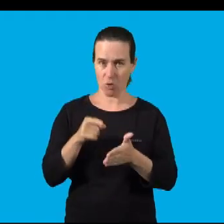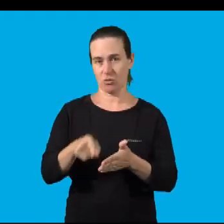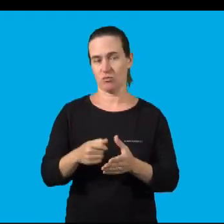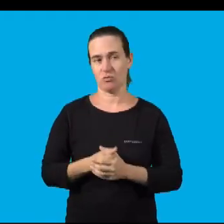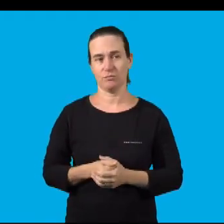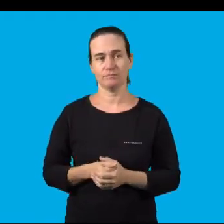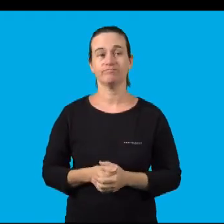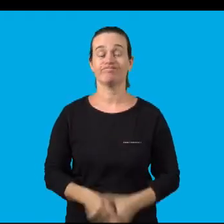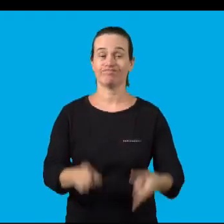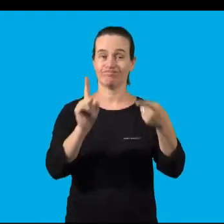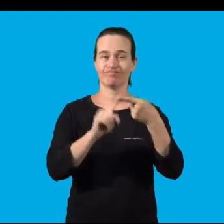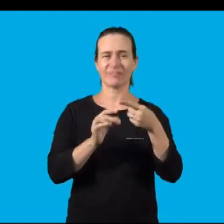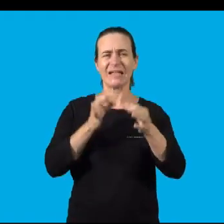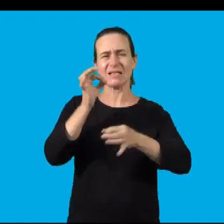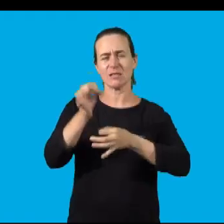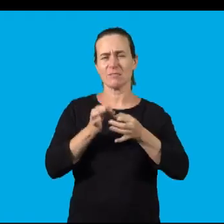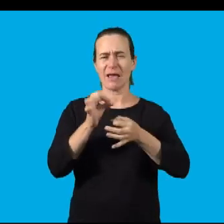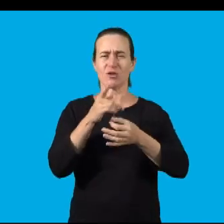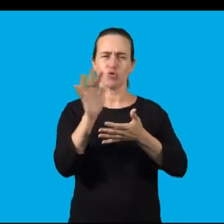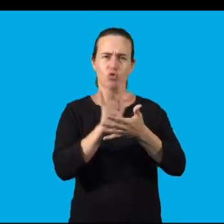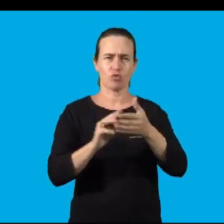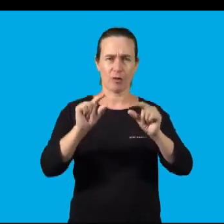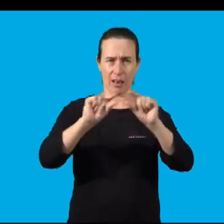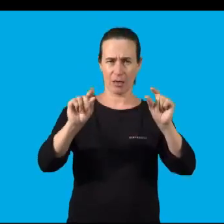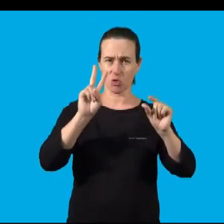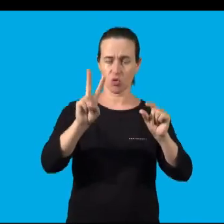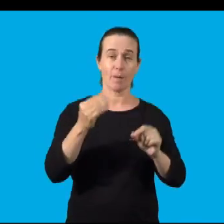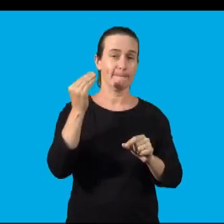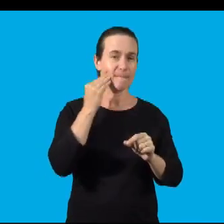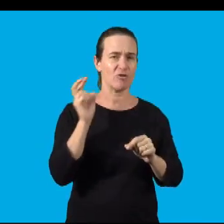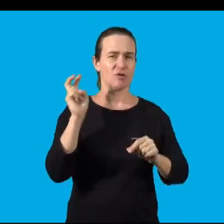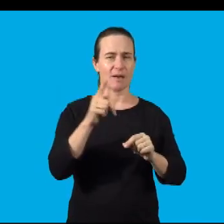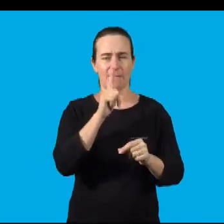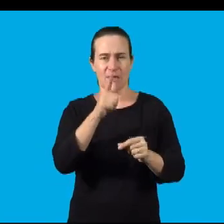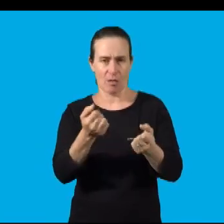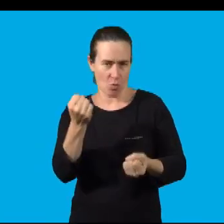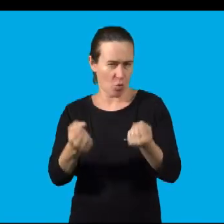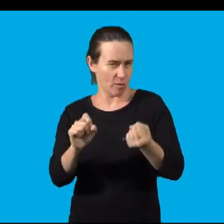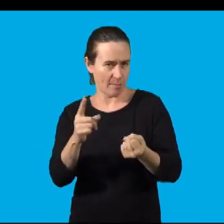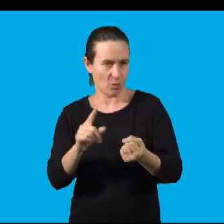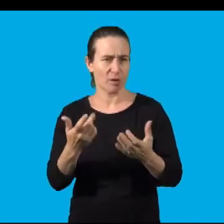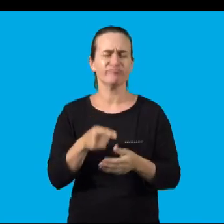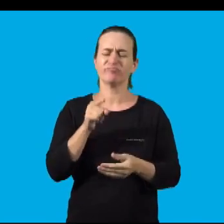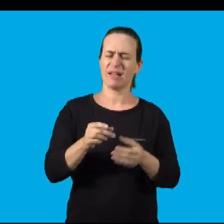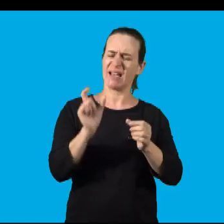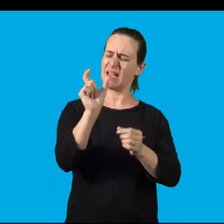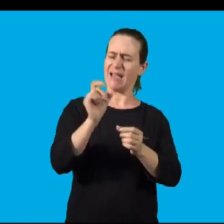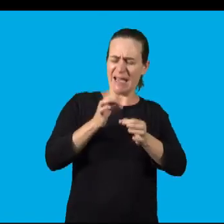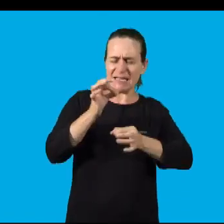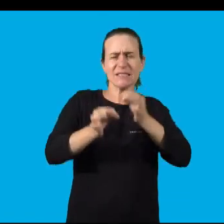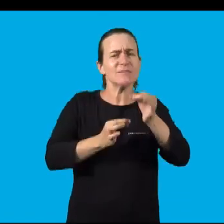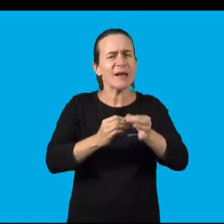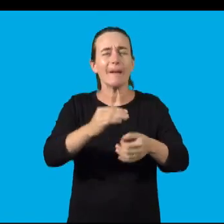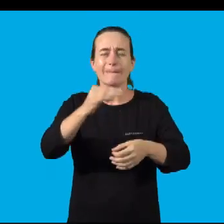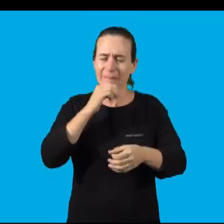well. Explain the story in line 2 that Mary Warren has come to tell the court. So remember, explain is